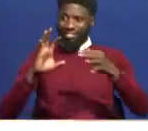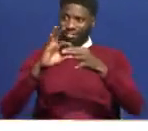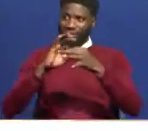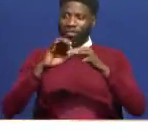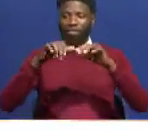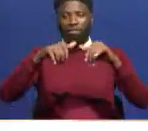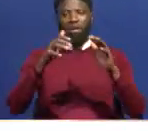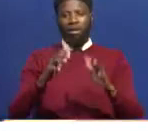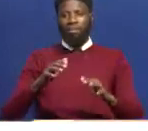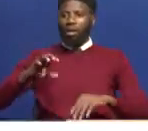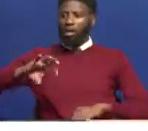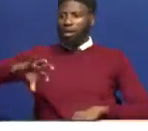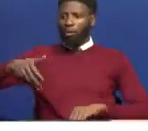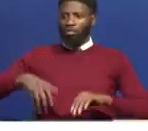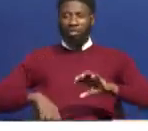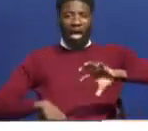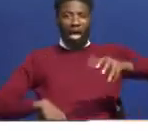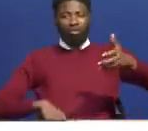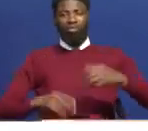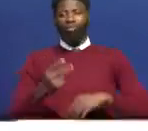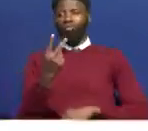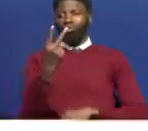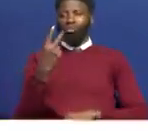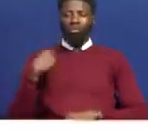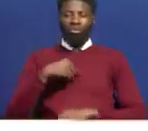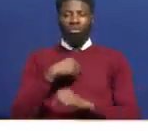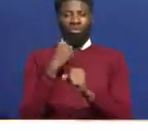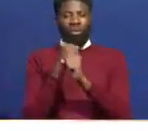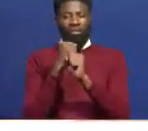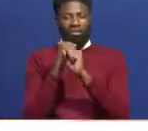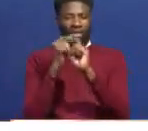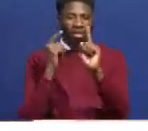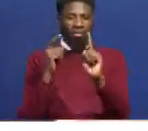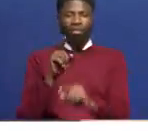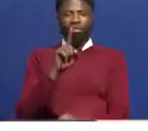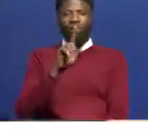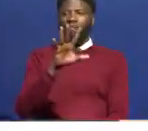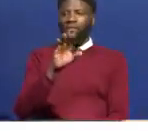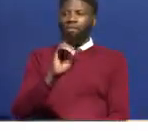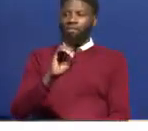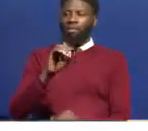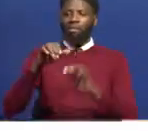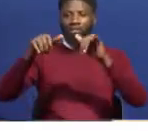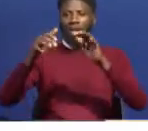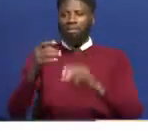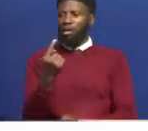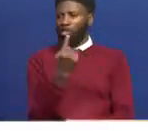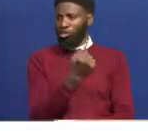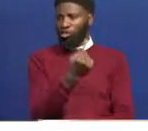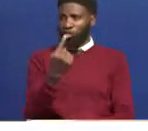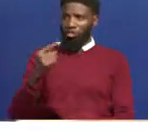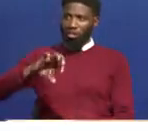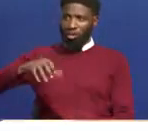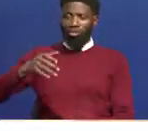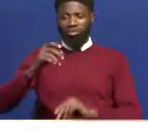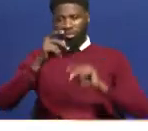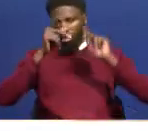two counties, so we are working towards 150 farmers from each county, that is